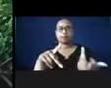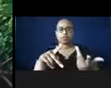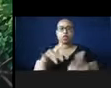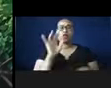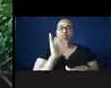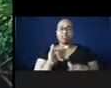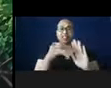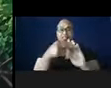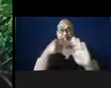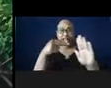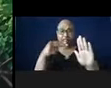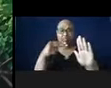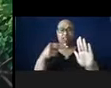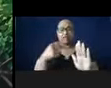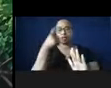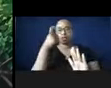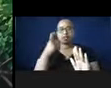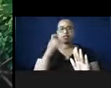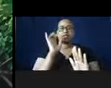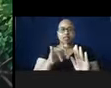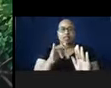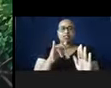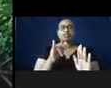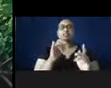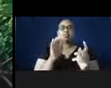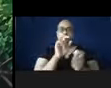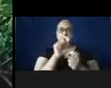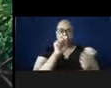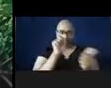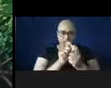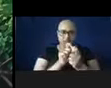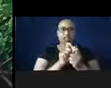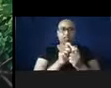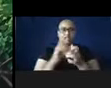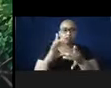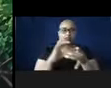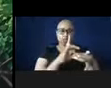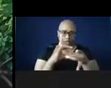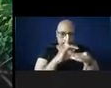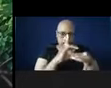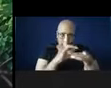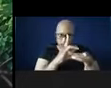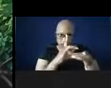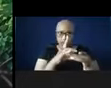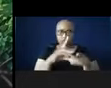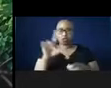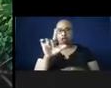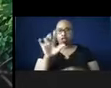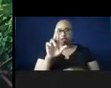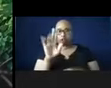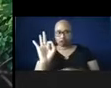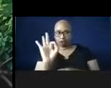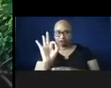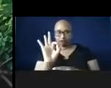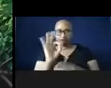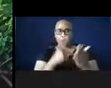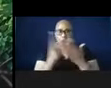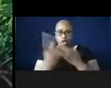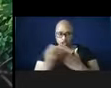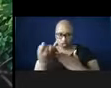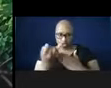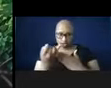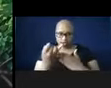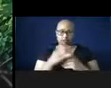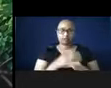going to talk about, the LRF project, the GOA project in our park, Clara Barton